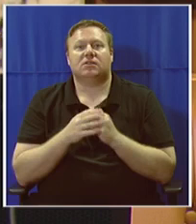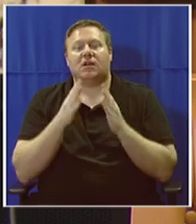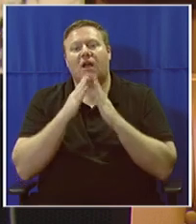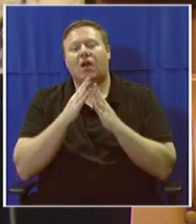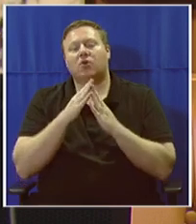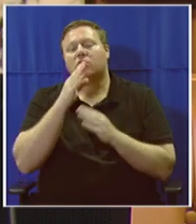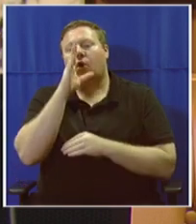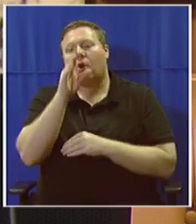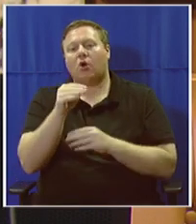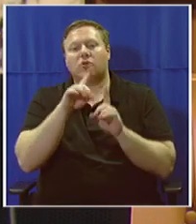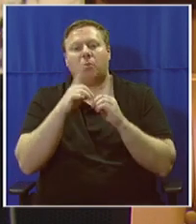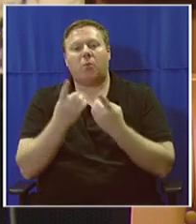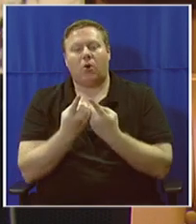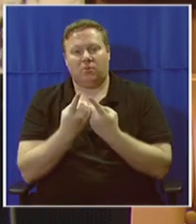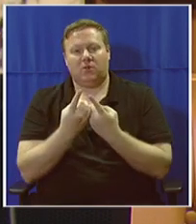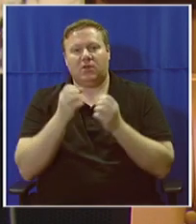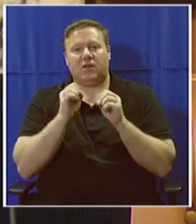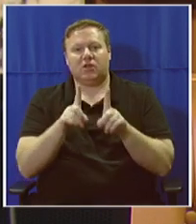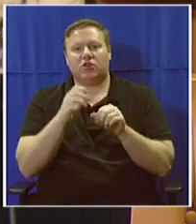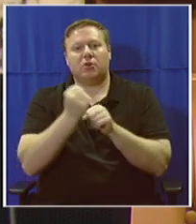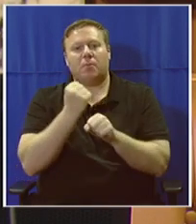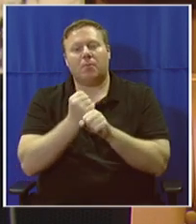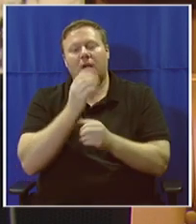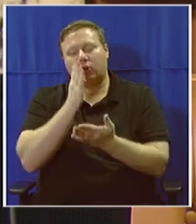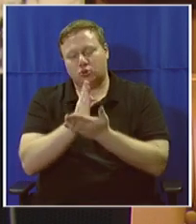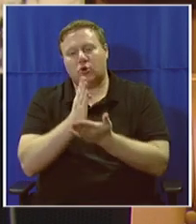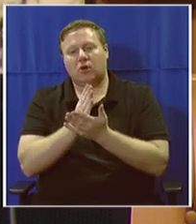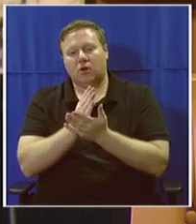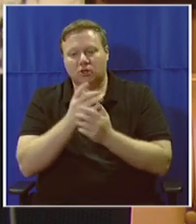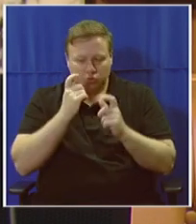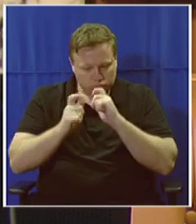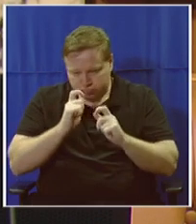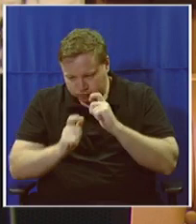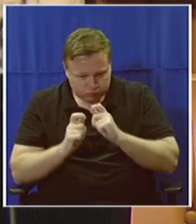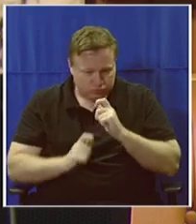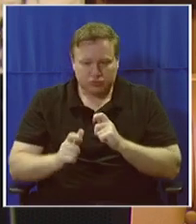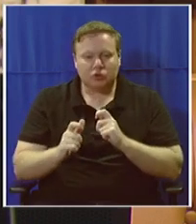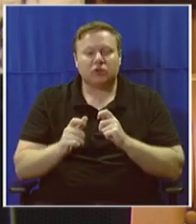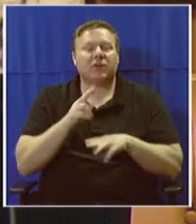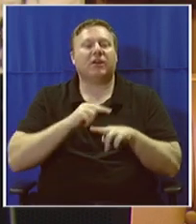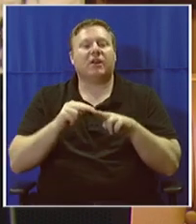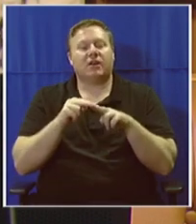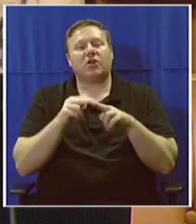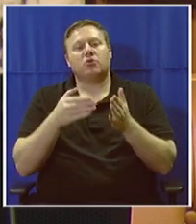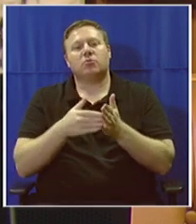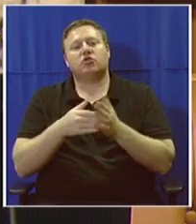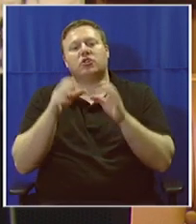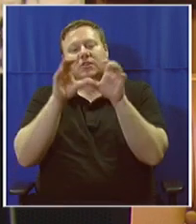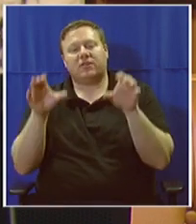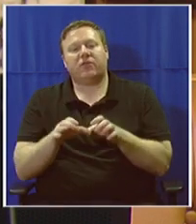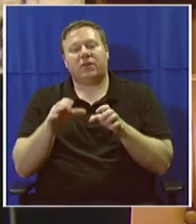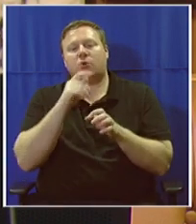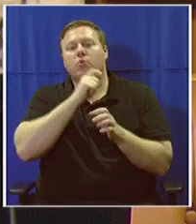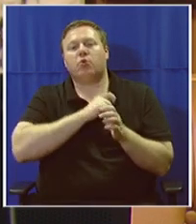Department of Education to leave no stone unturned in ensuring a credible National Senior Certificate examination, and that the House wishes